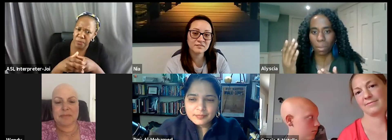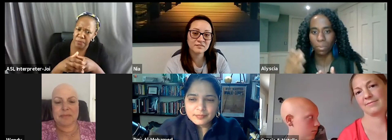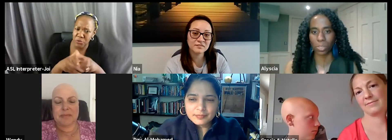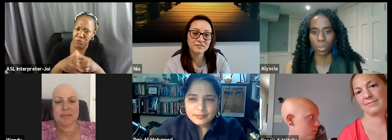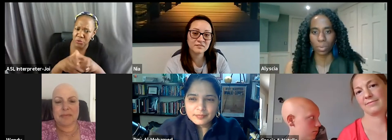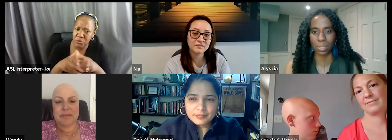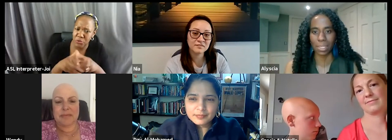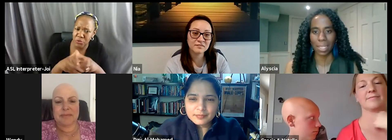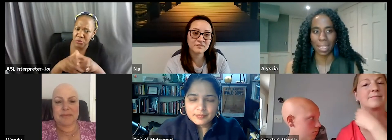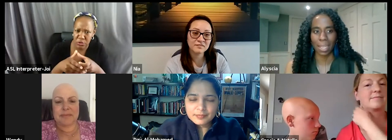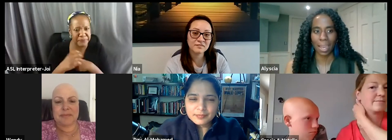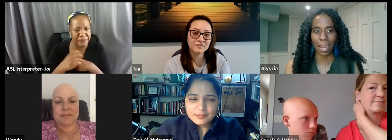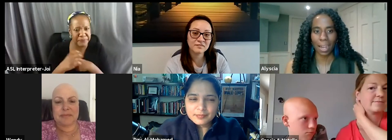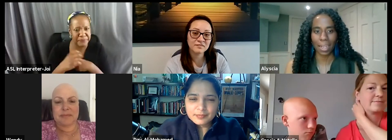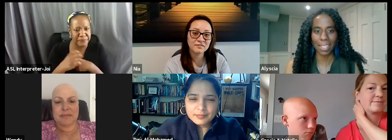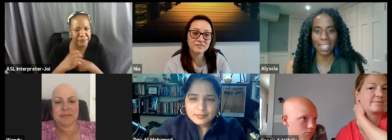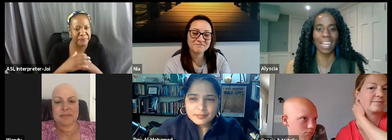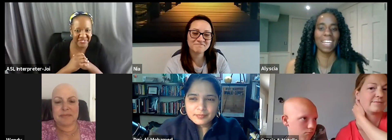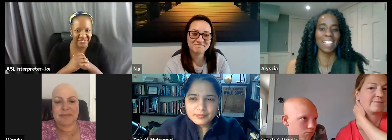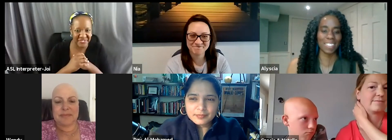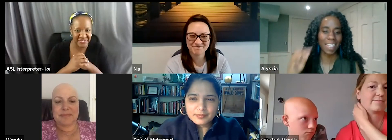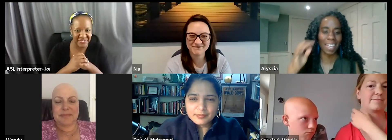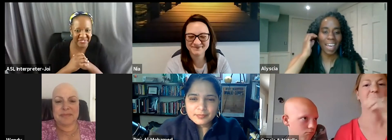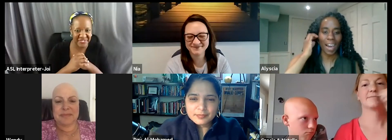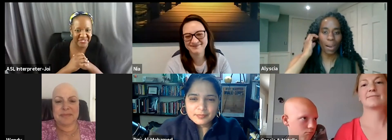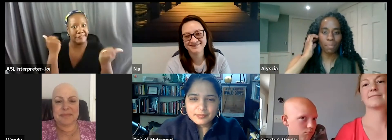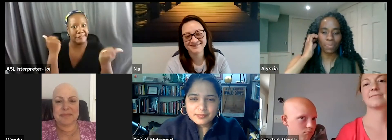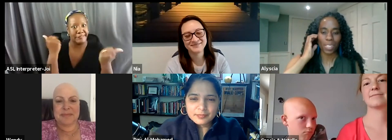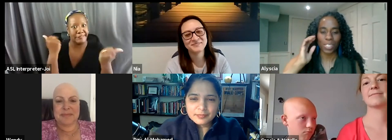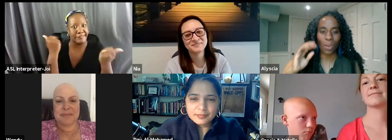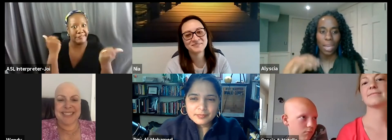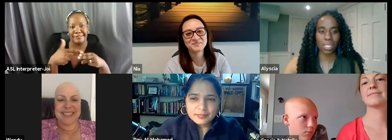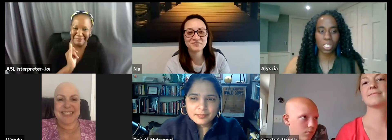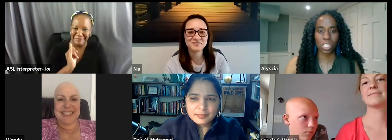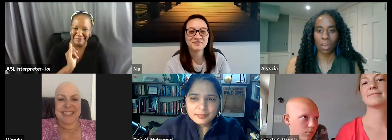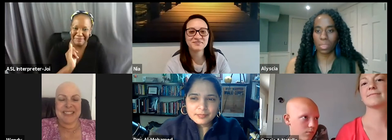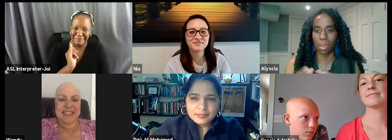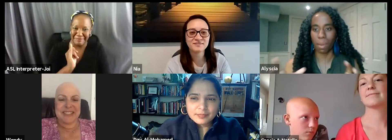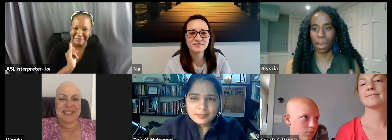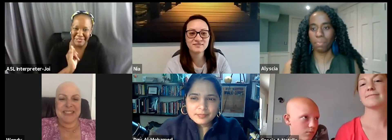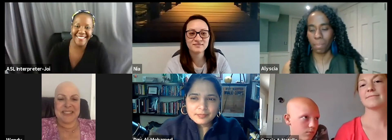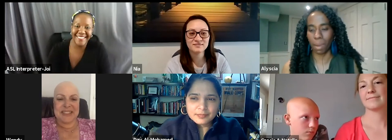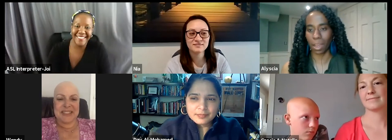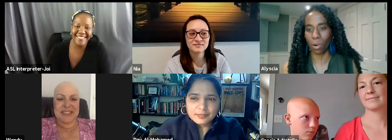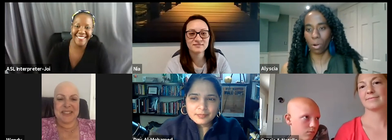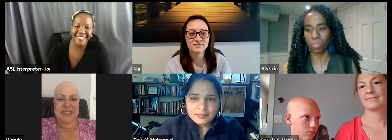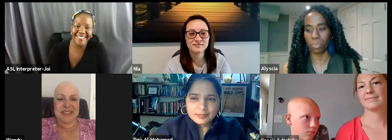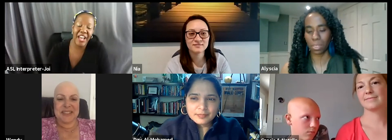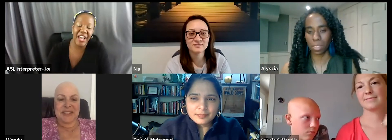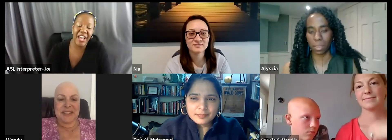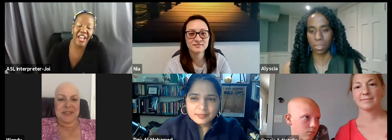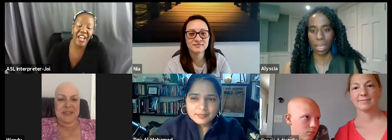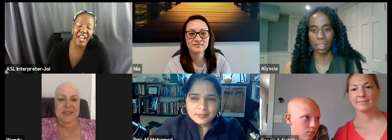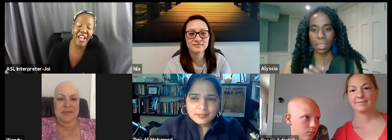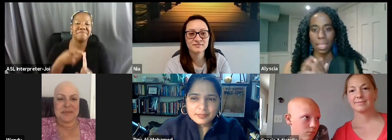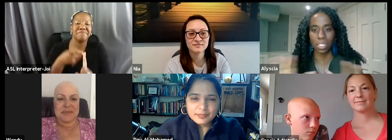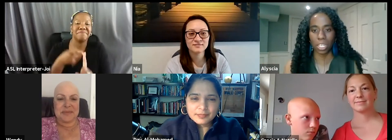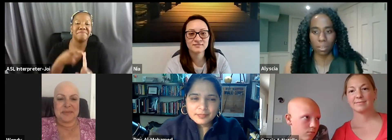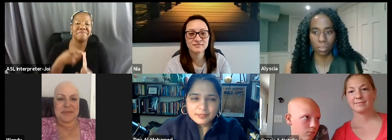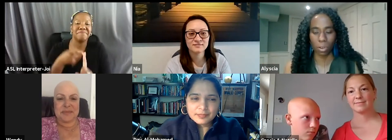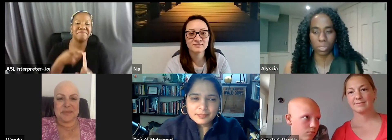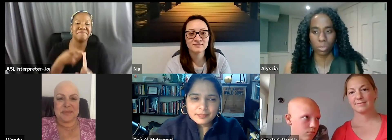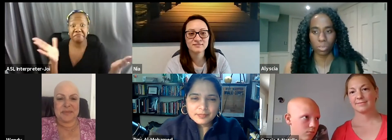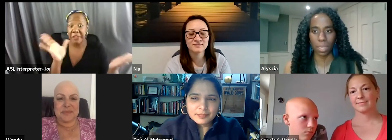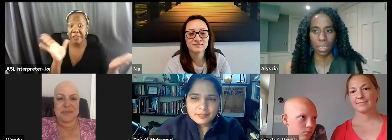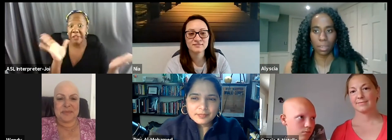can't remember which one it was. either. Yes. So I just shared with them my call for participants, and then they